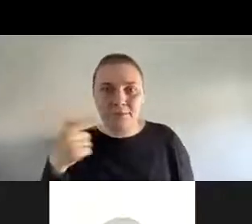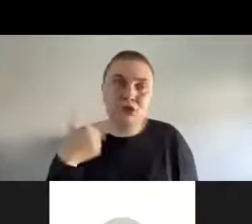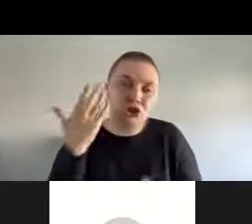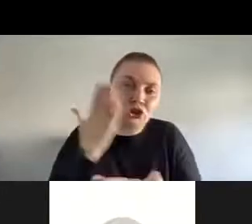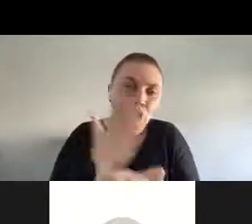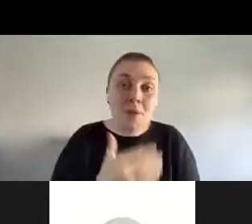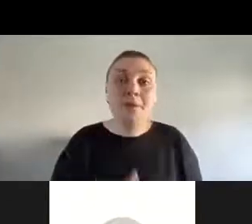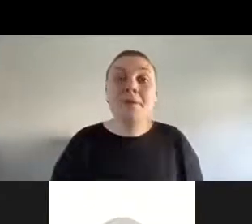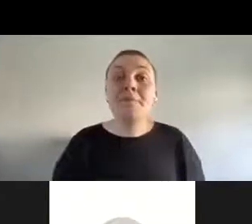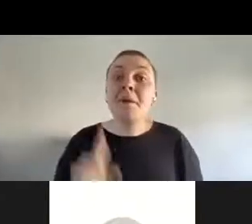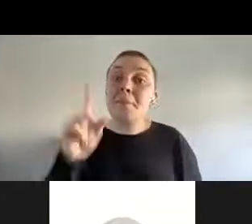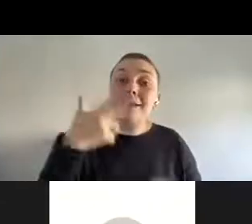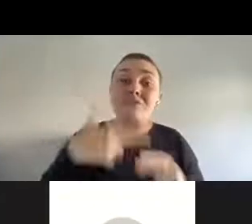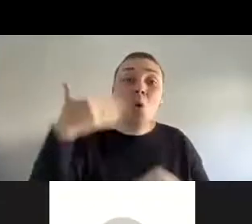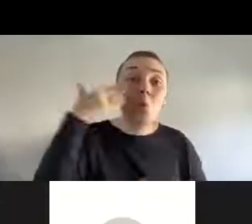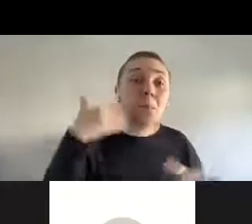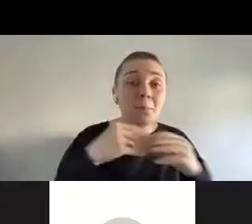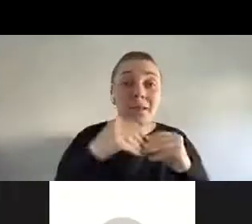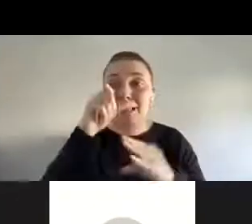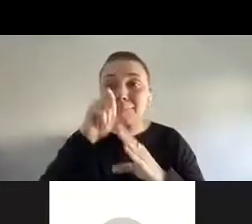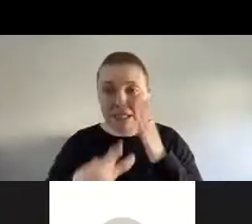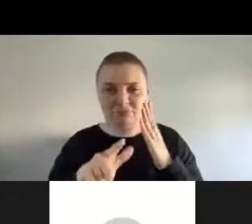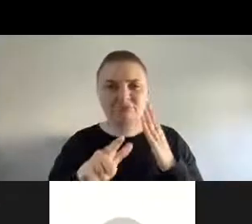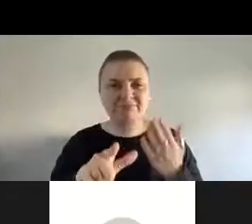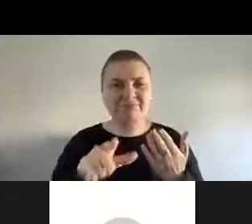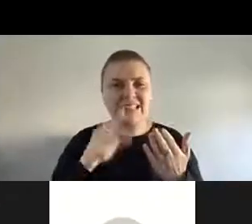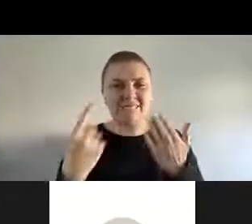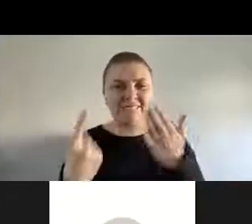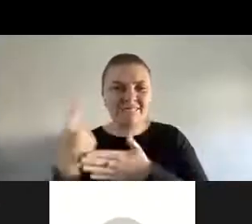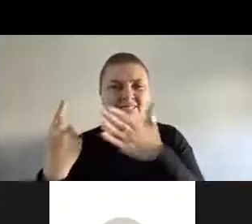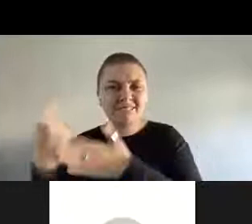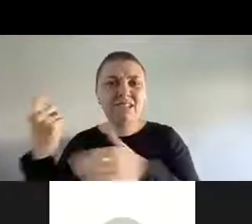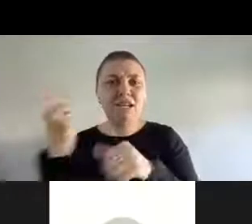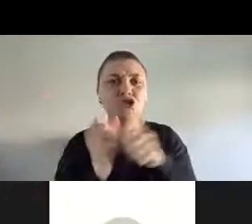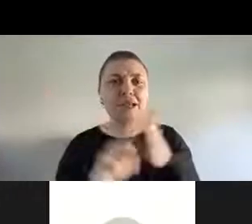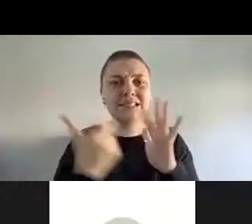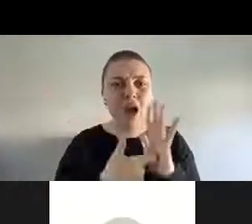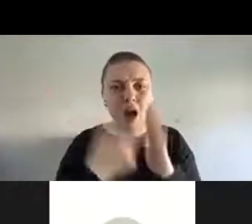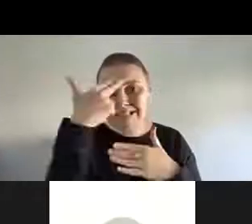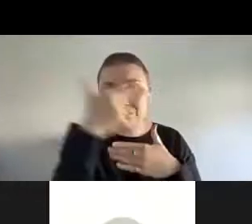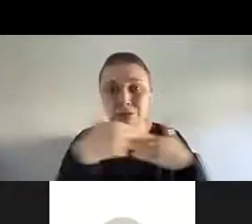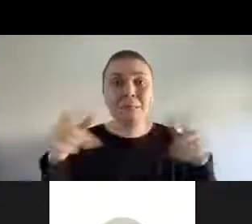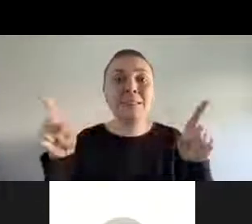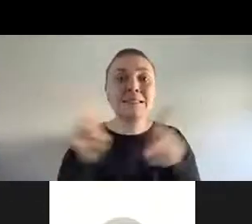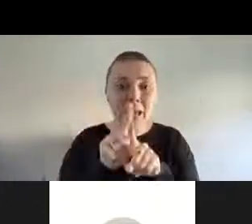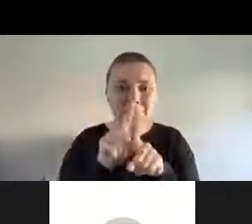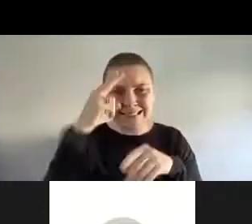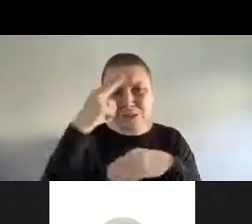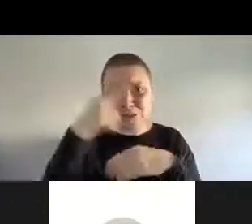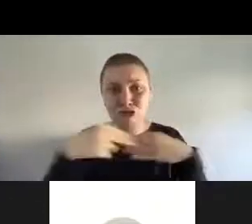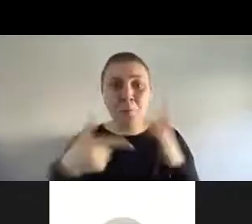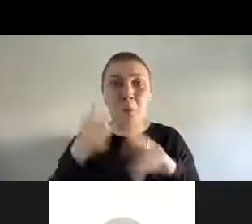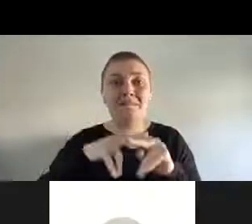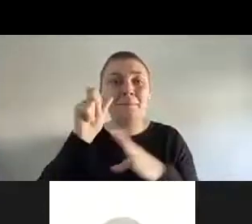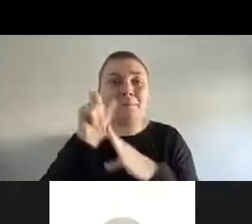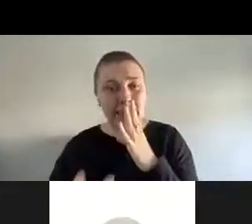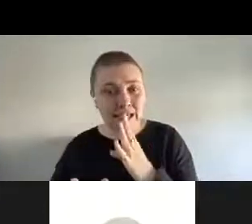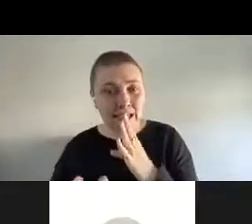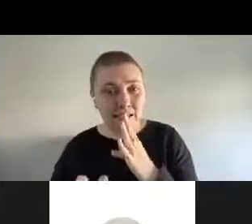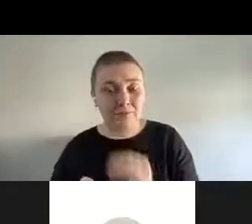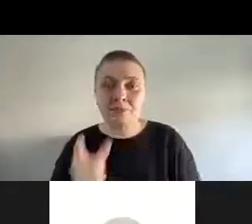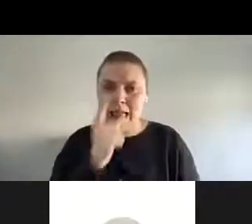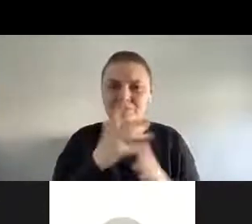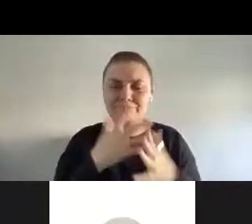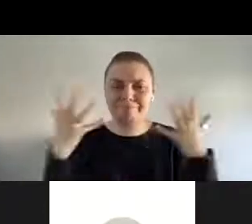But for women with disabilities, they're experiencing these gender stereotypes as well as stereotypes about disability. And that can have really,